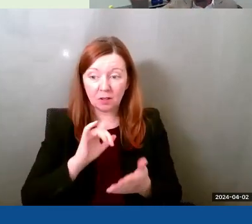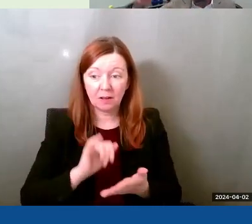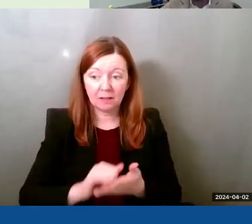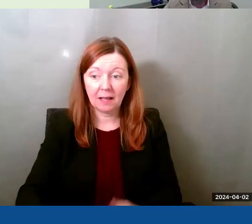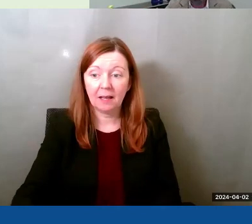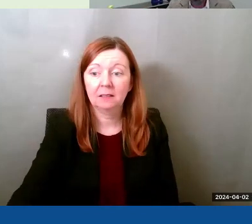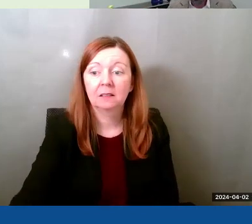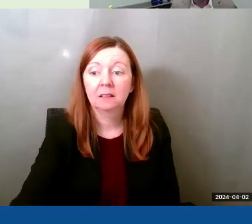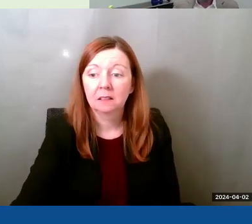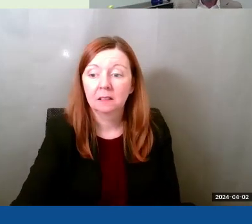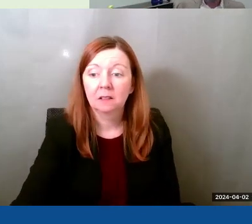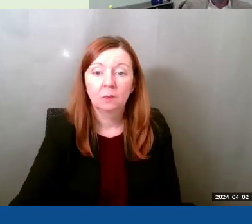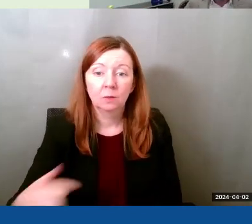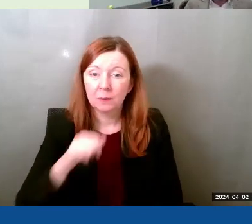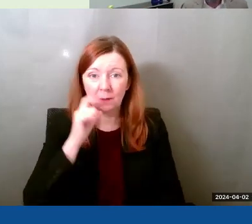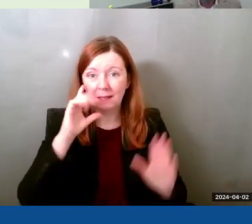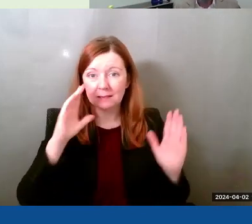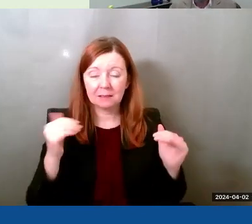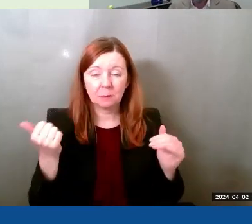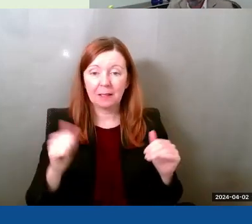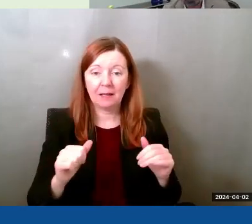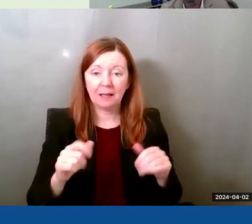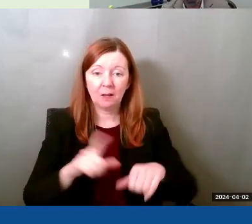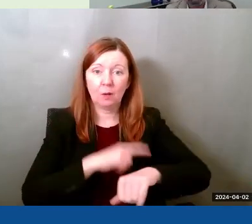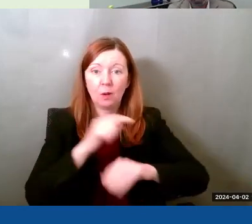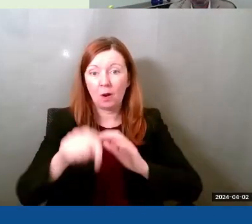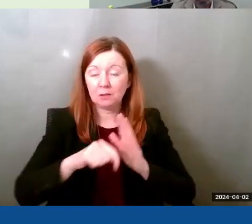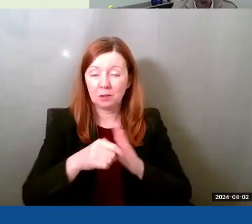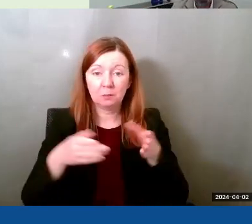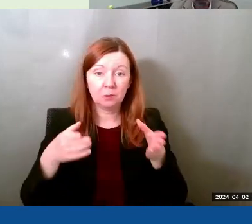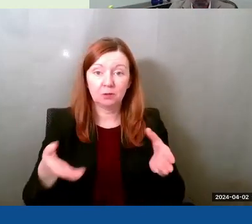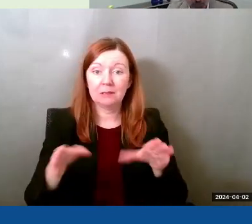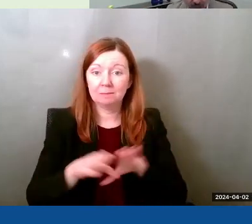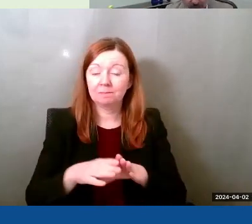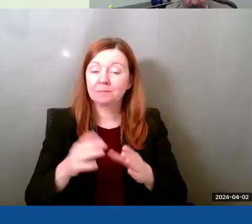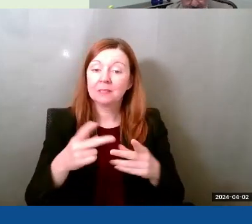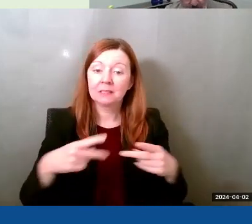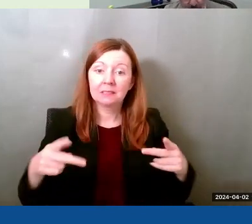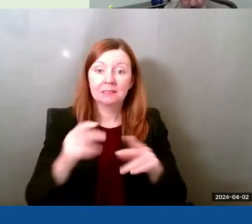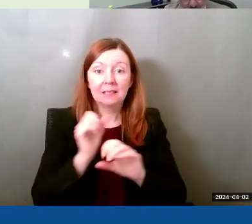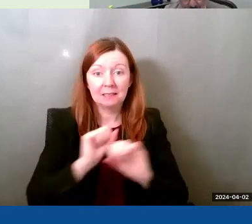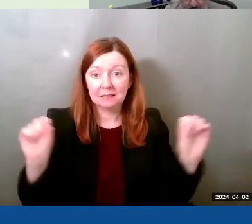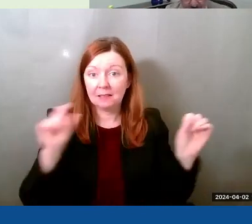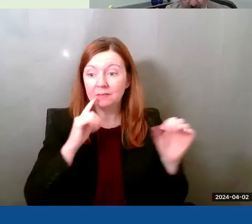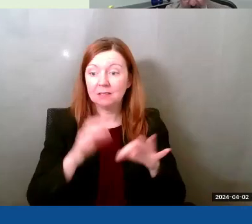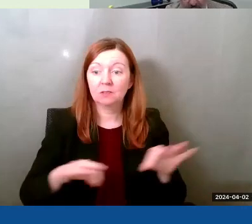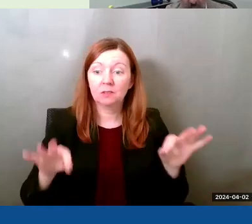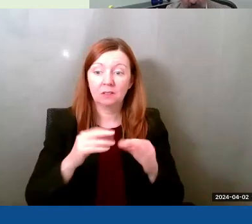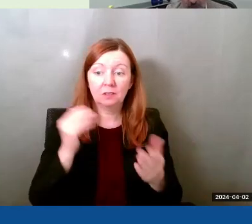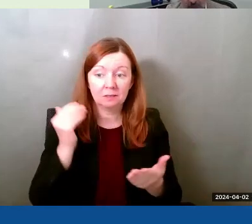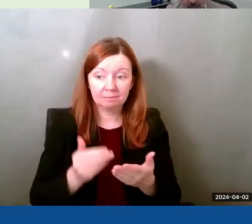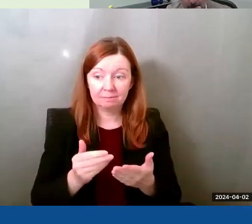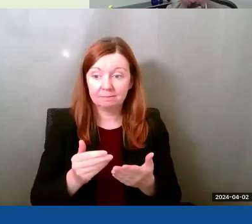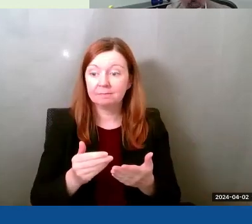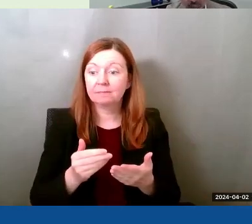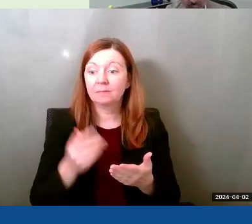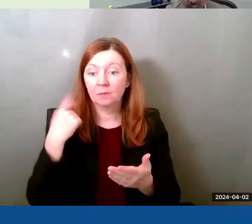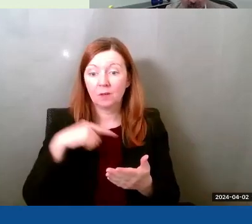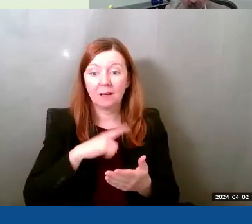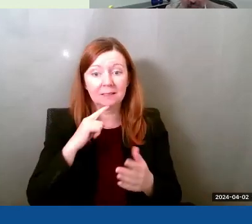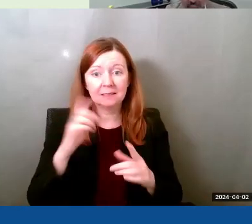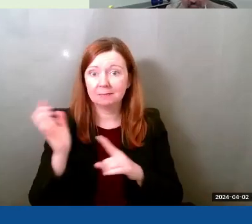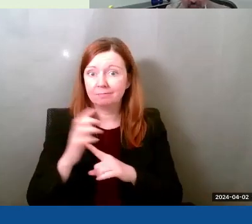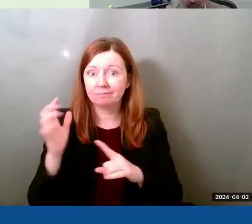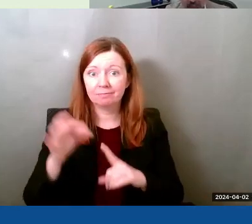any long-term street closures for the construction period. Site safety is critical on and around the construction site. For us, it's